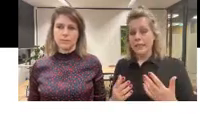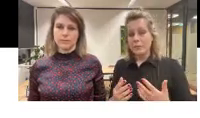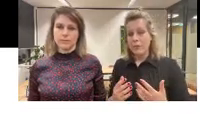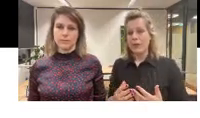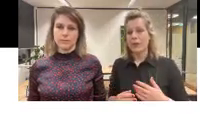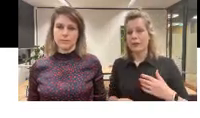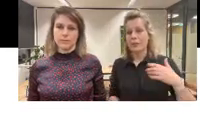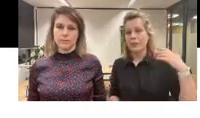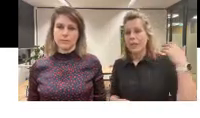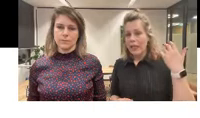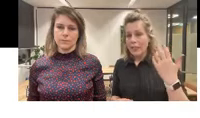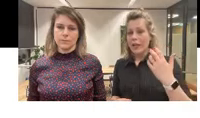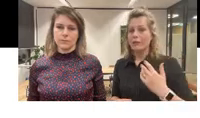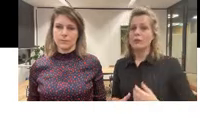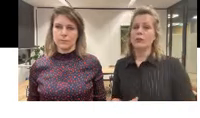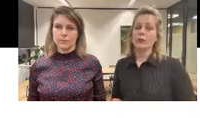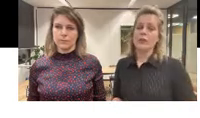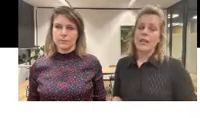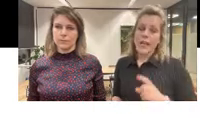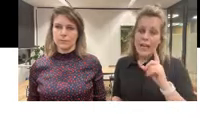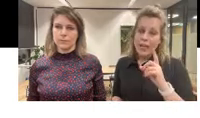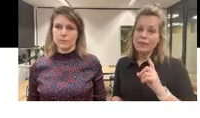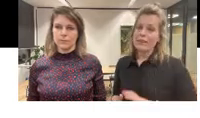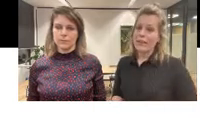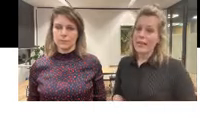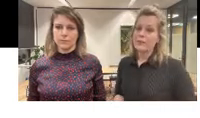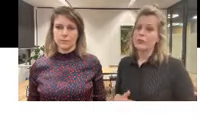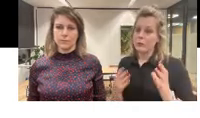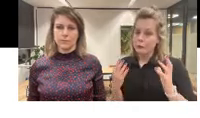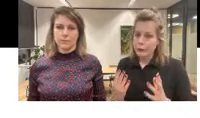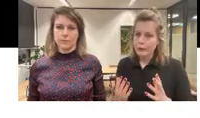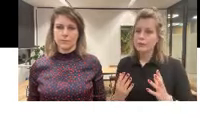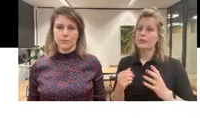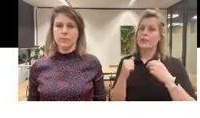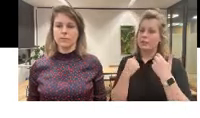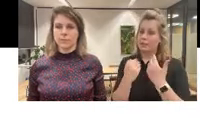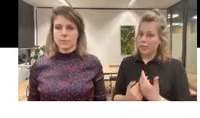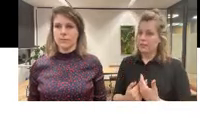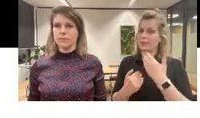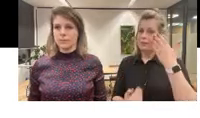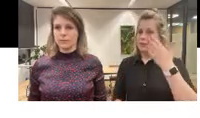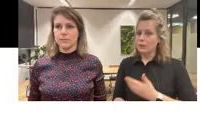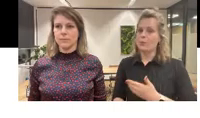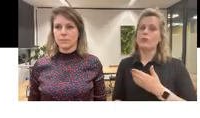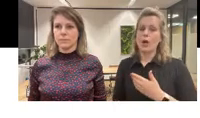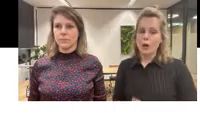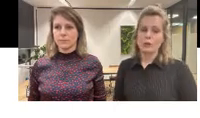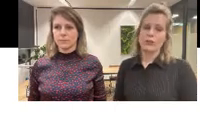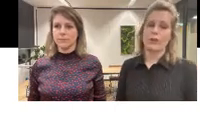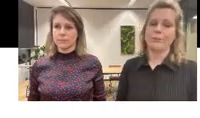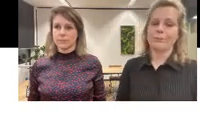and the EMDR therapy in the afternoon. And the clients preferred that